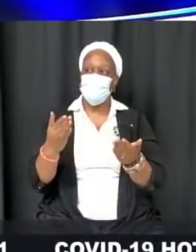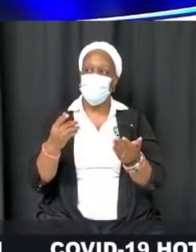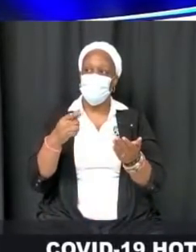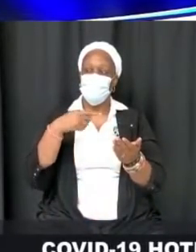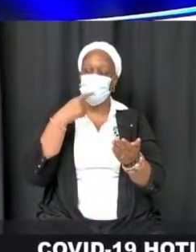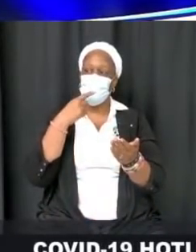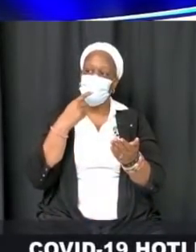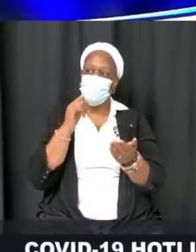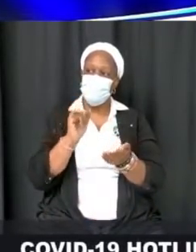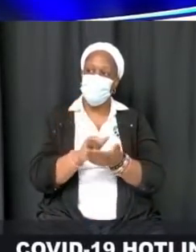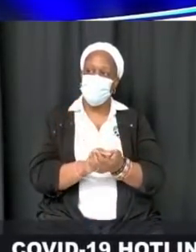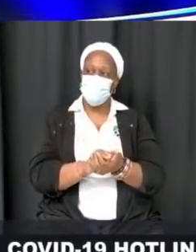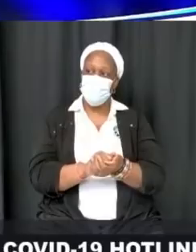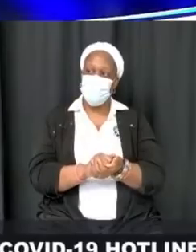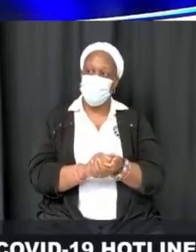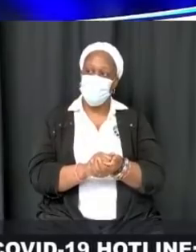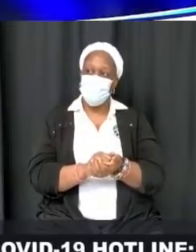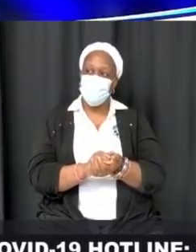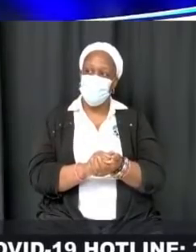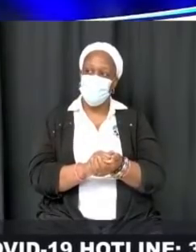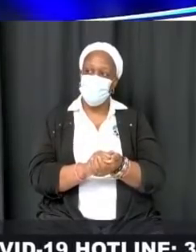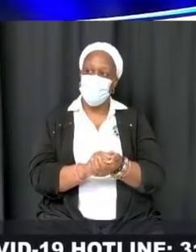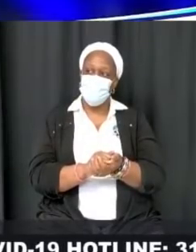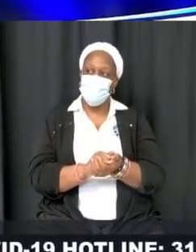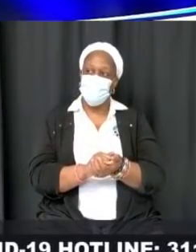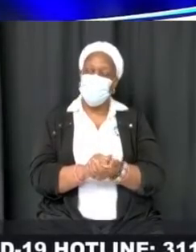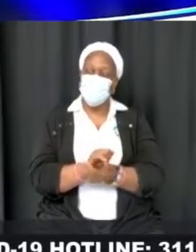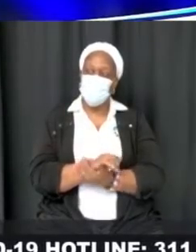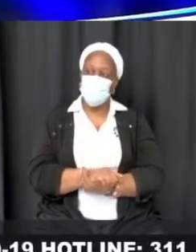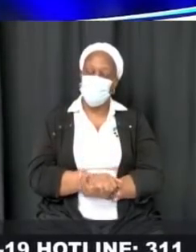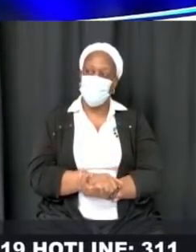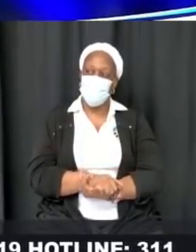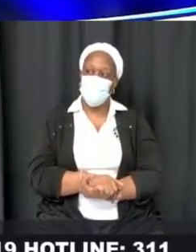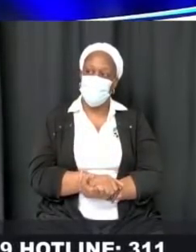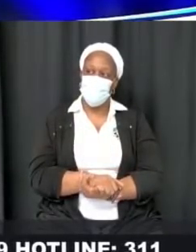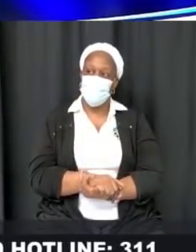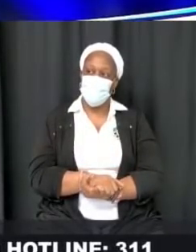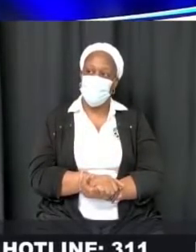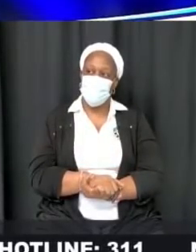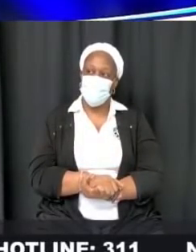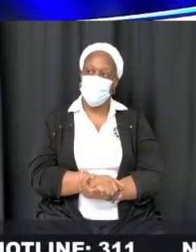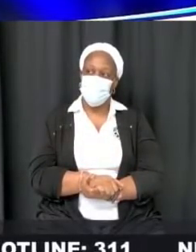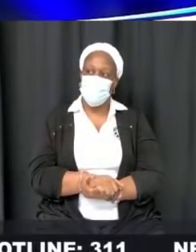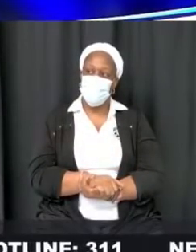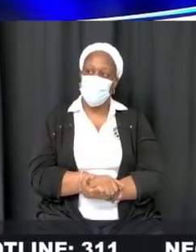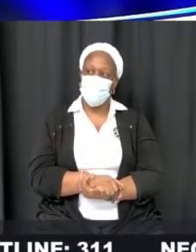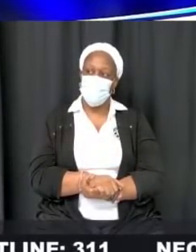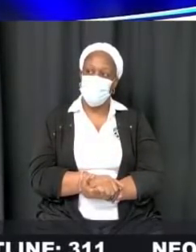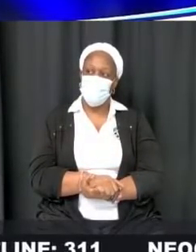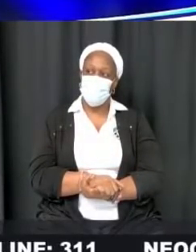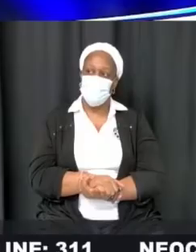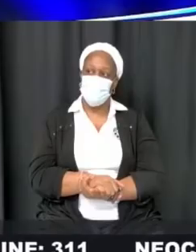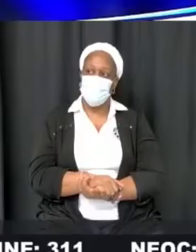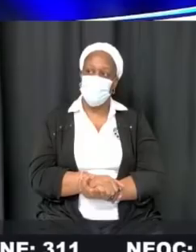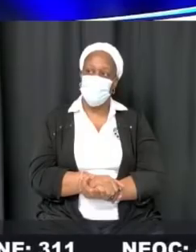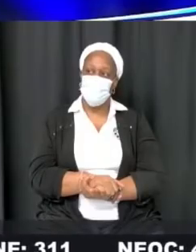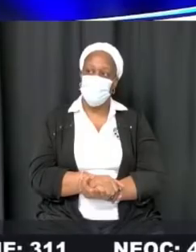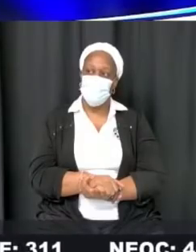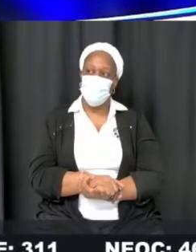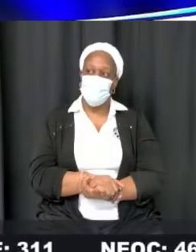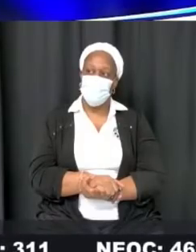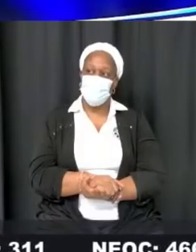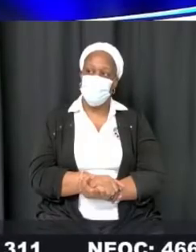SKN Newsline by a concerned family member of someone who was in quarantine, then